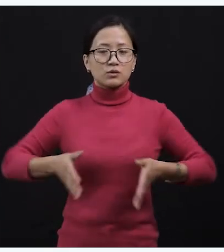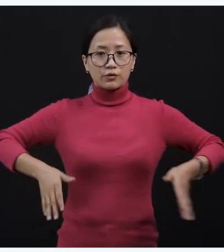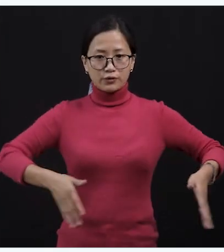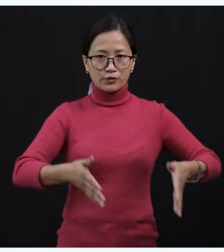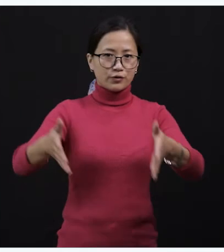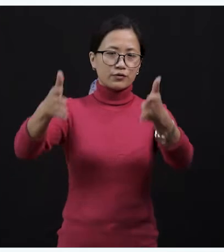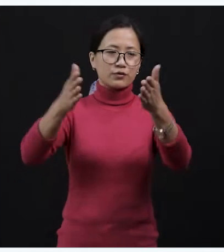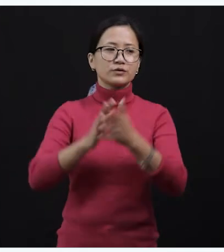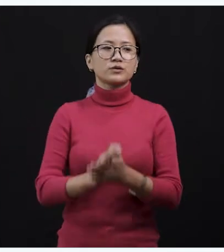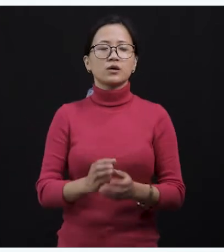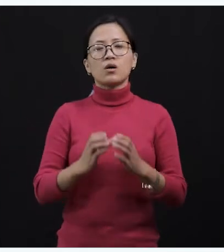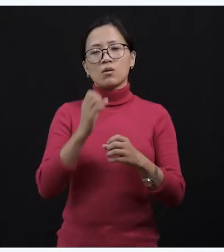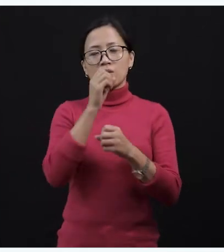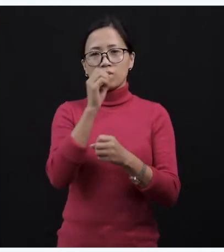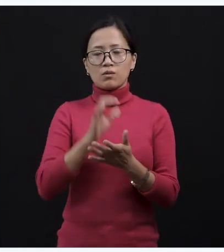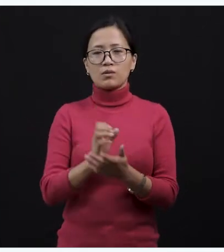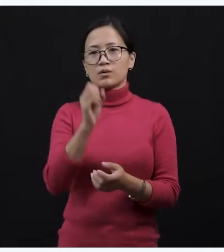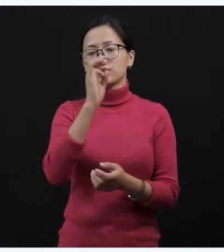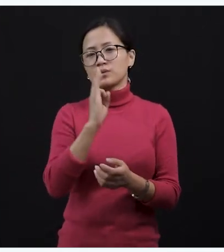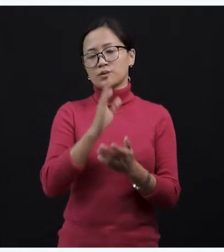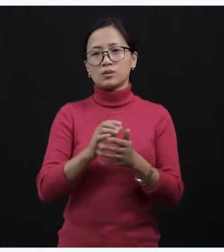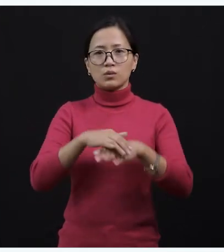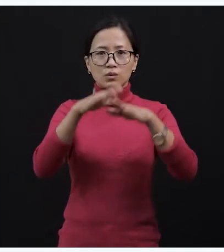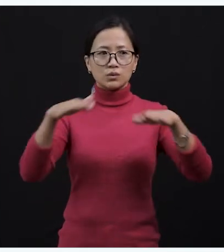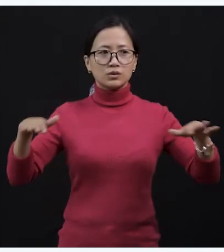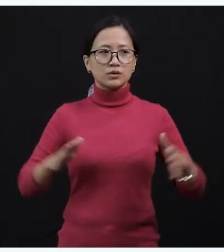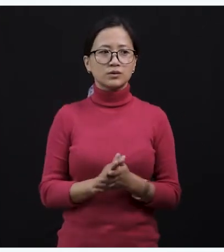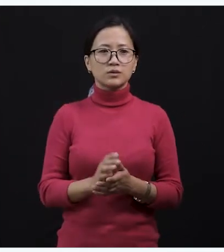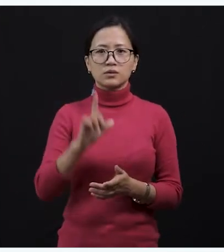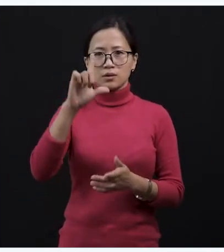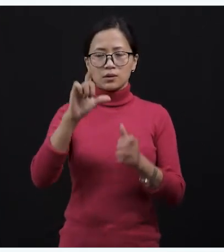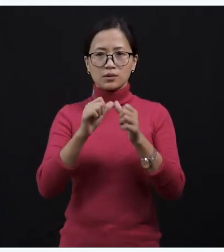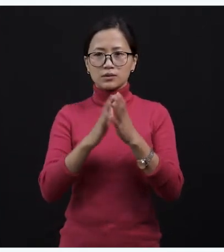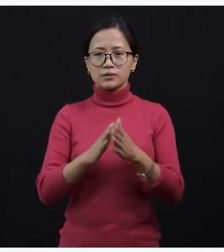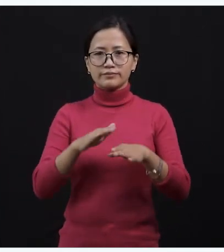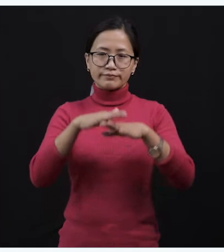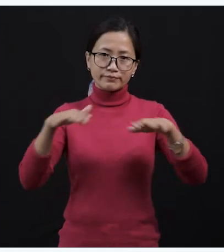oceans, rivers. They're all source of waters.